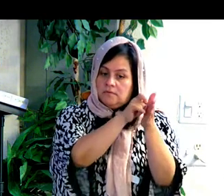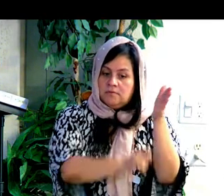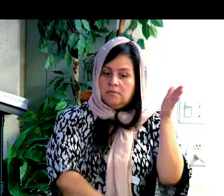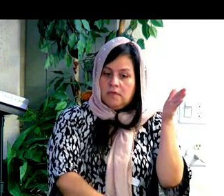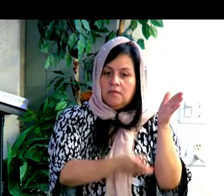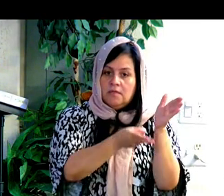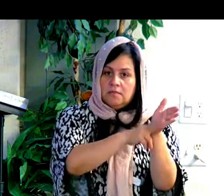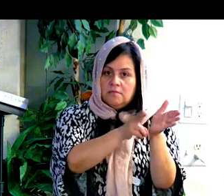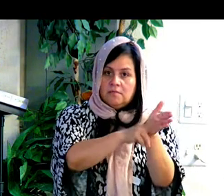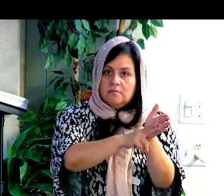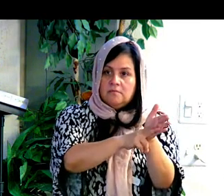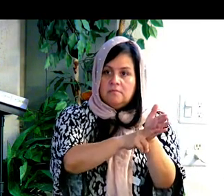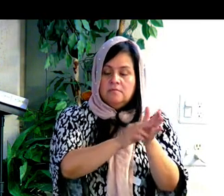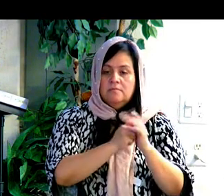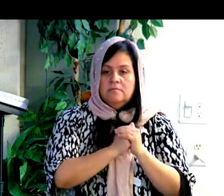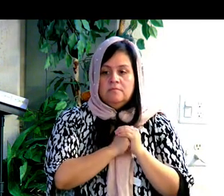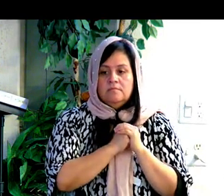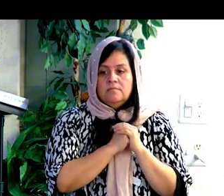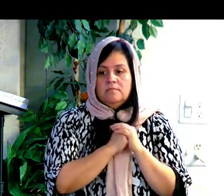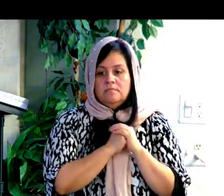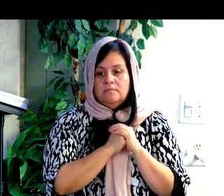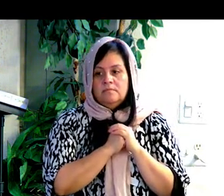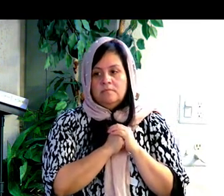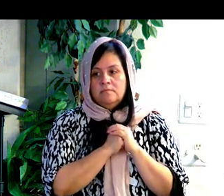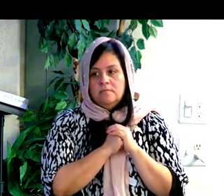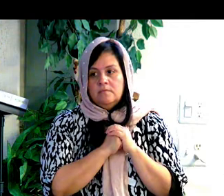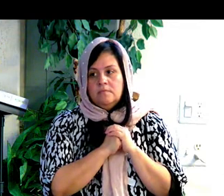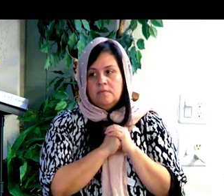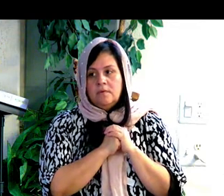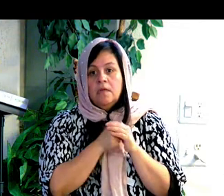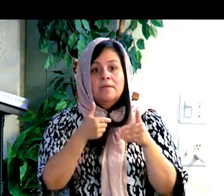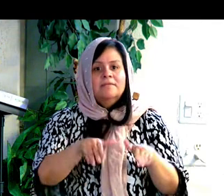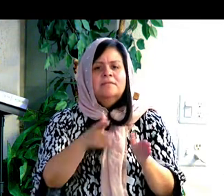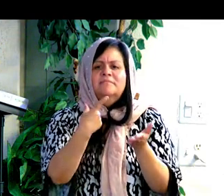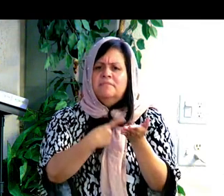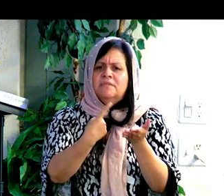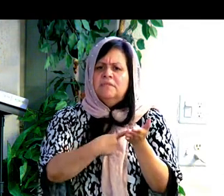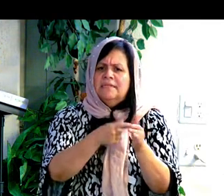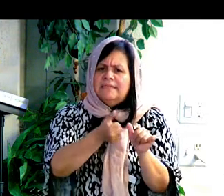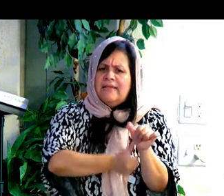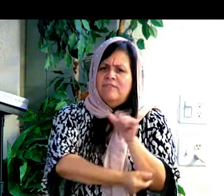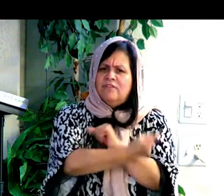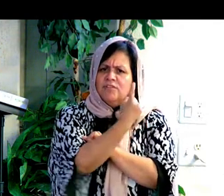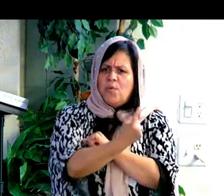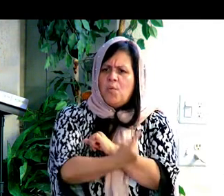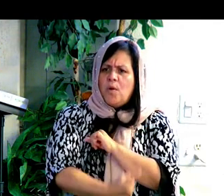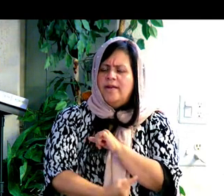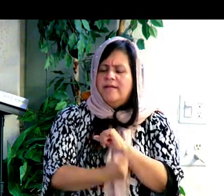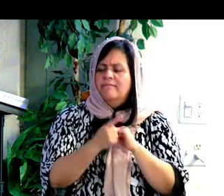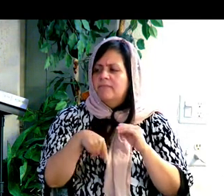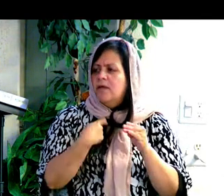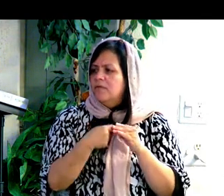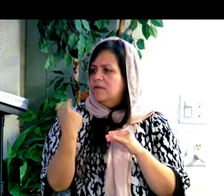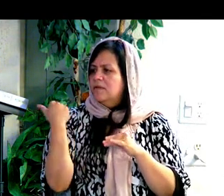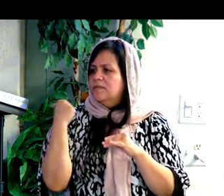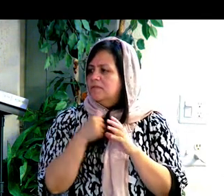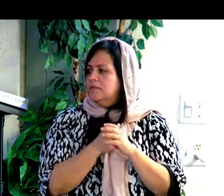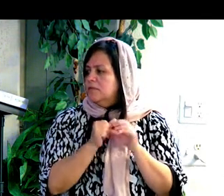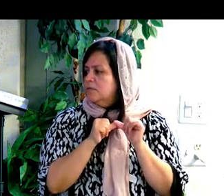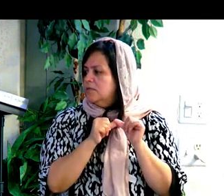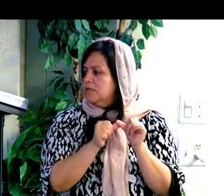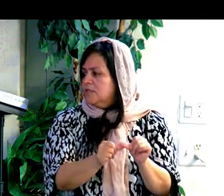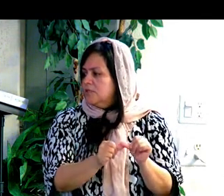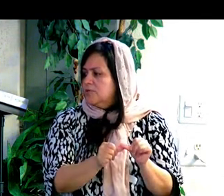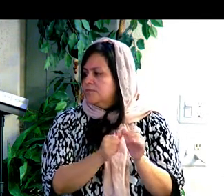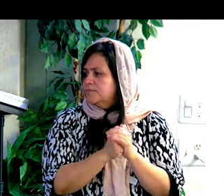And so, we'll just talk a little bit about these as we, as we continue on. Vamos a hablar